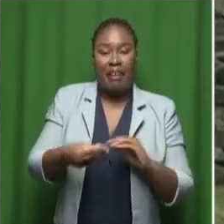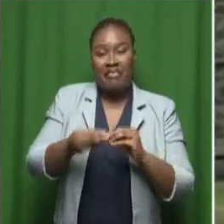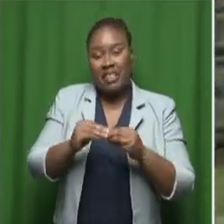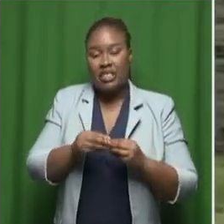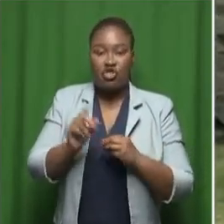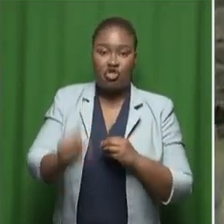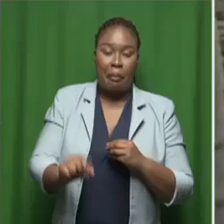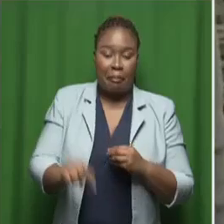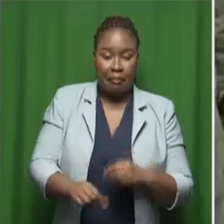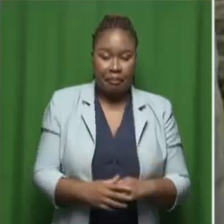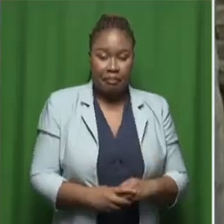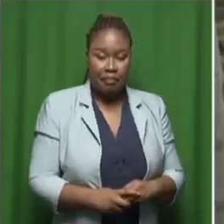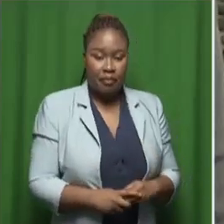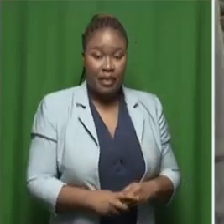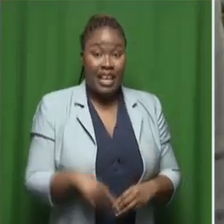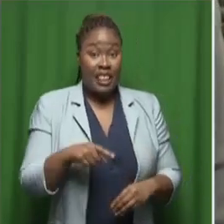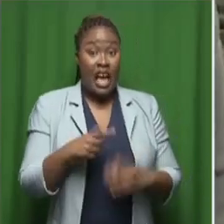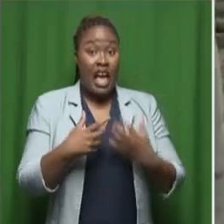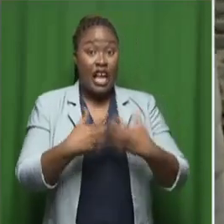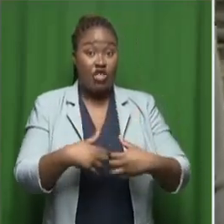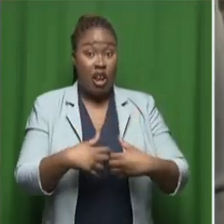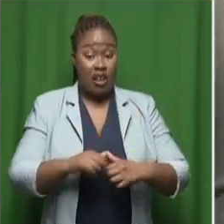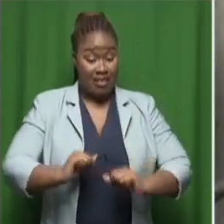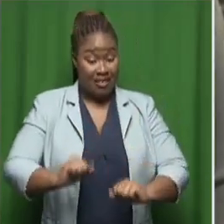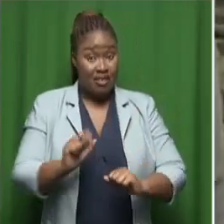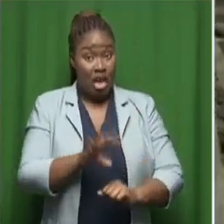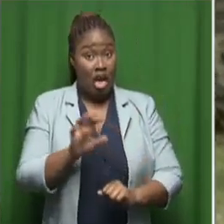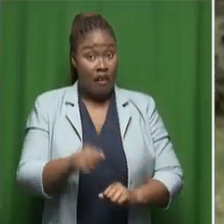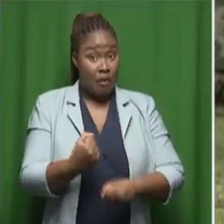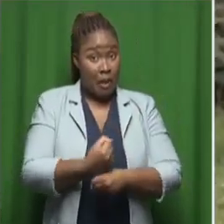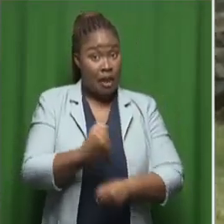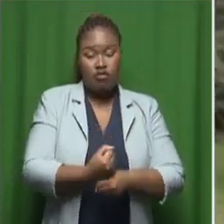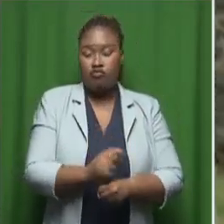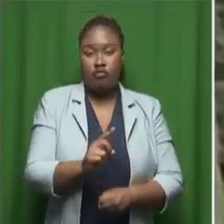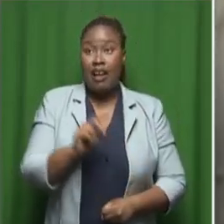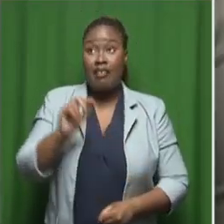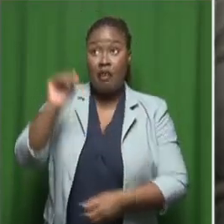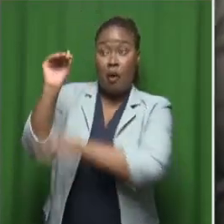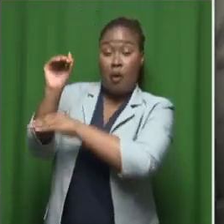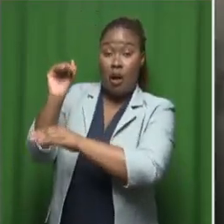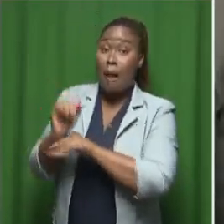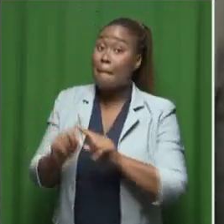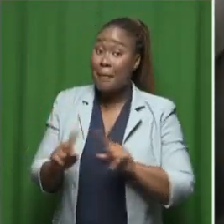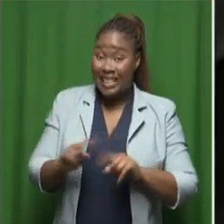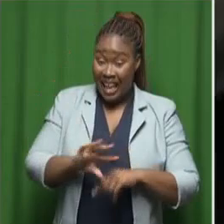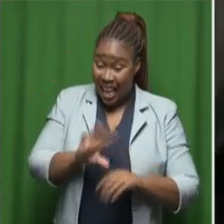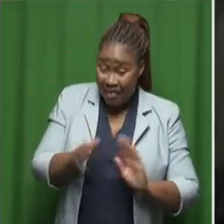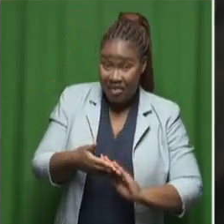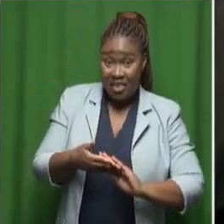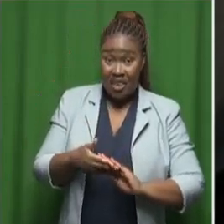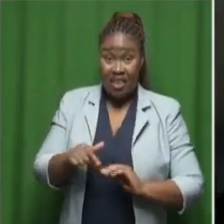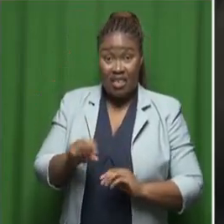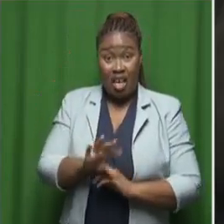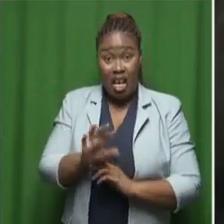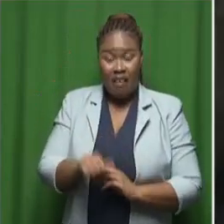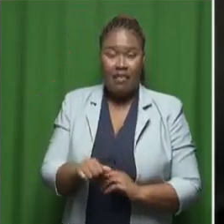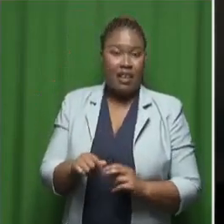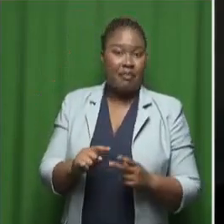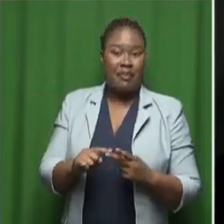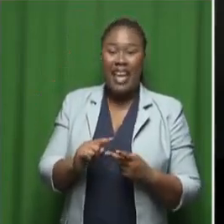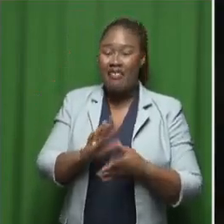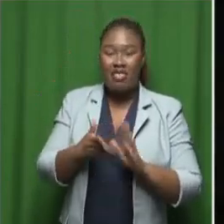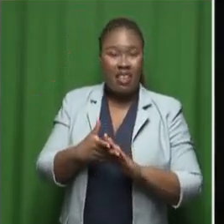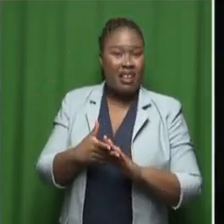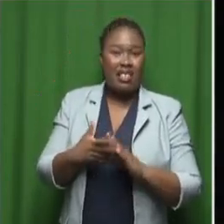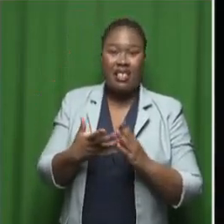locally manufactured? No, that's not locally manufactured. But the rest of the car and its assembly is locally manufactured? Locally, yeah. Suspension, chassis,